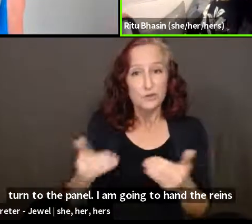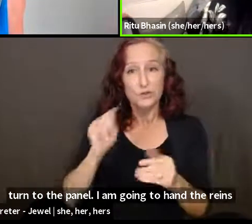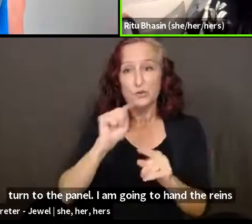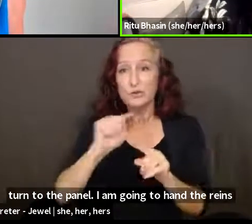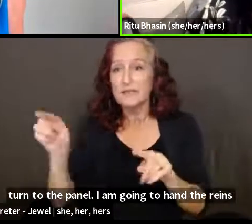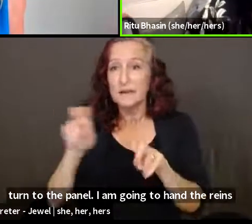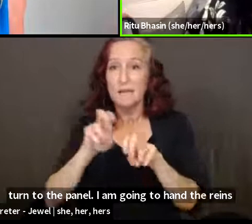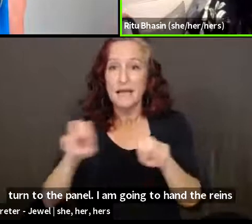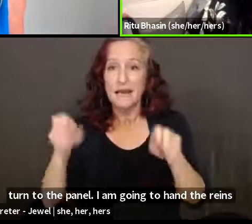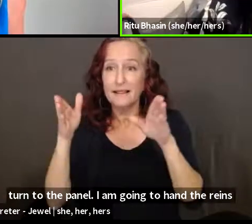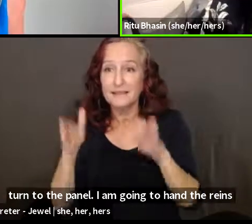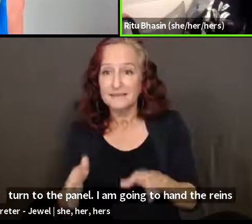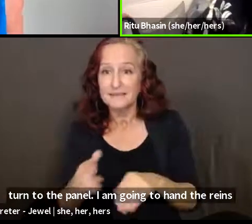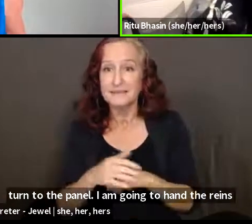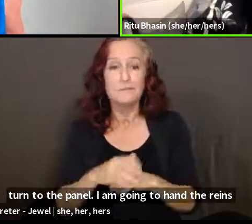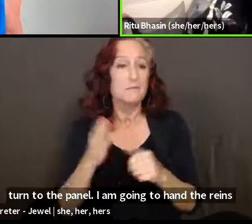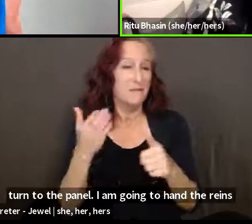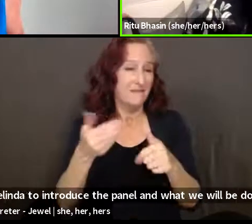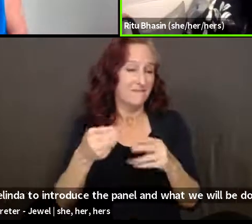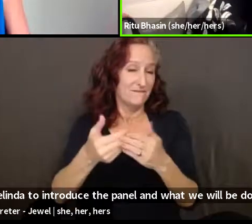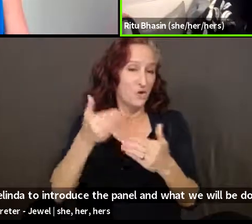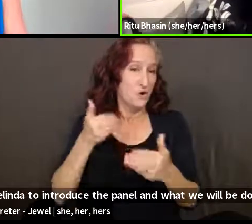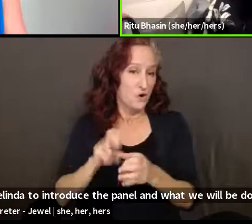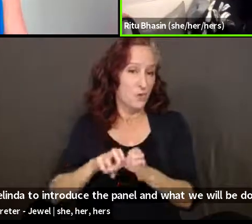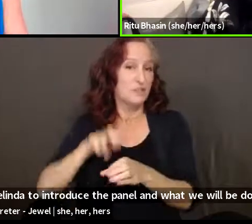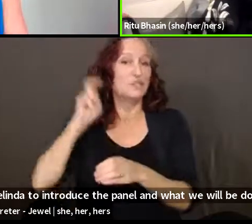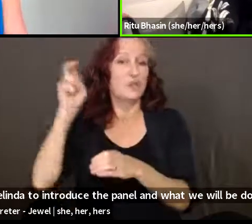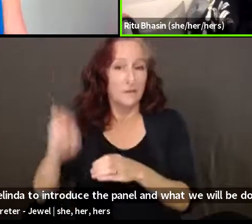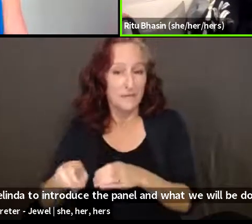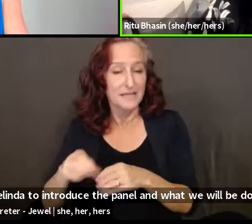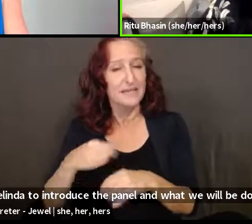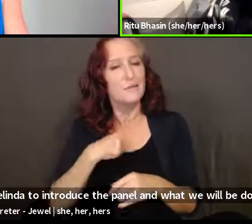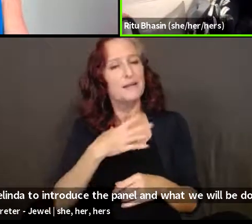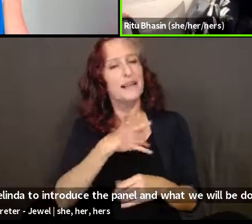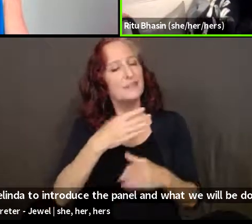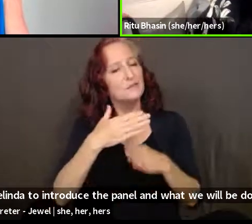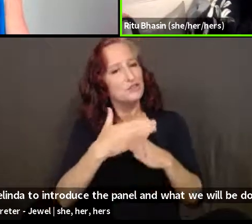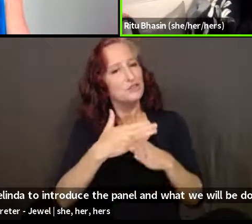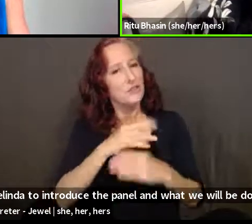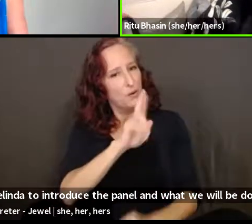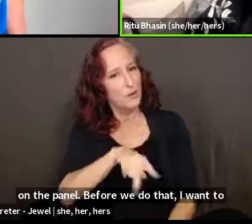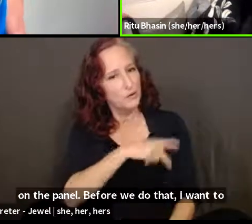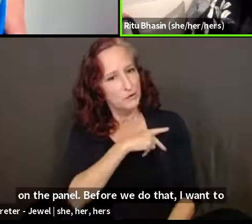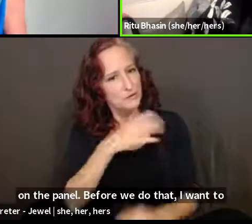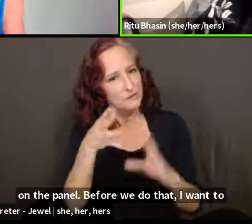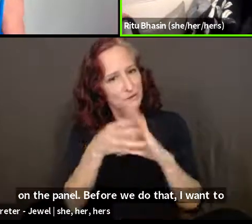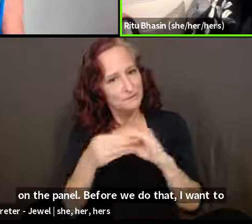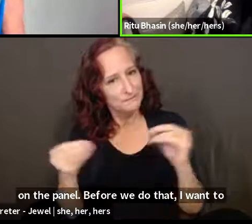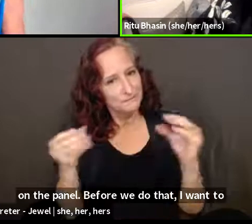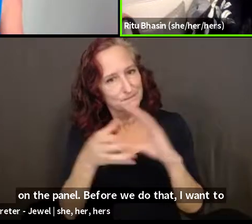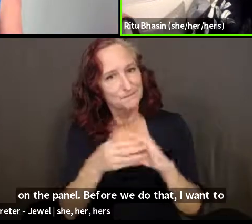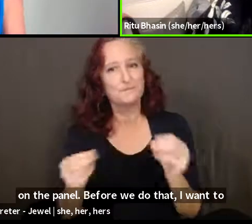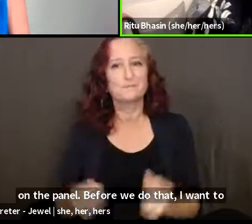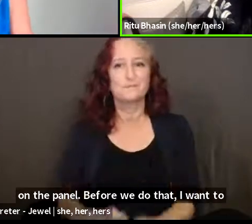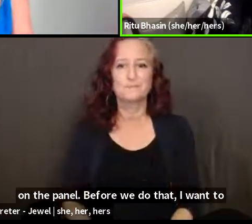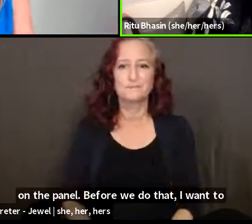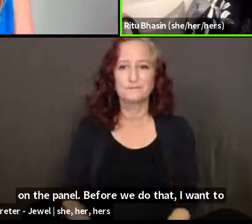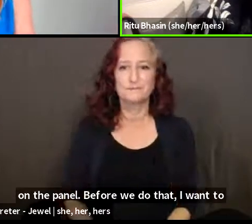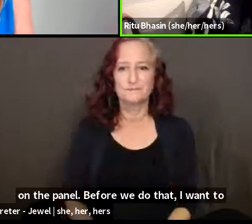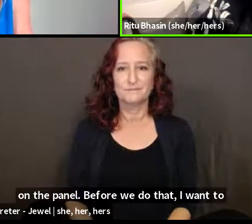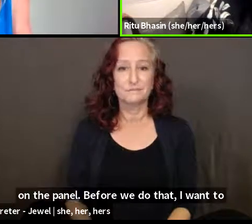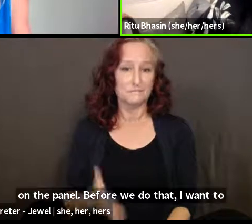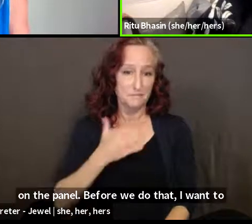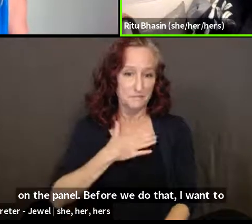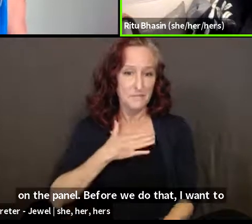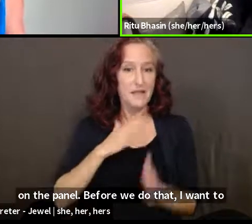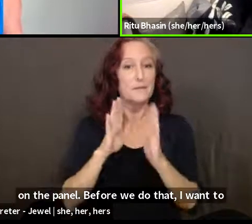do that, I just wanted to share on a personal note. having had a book come out a few